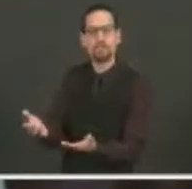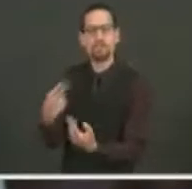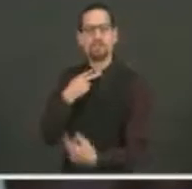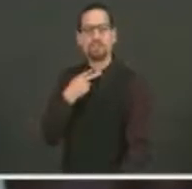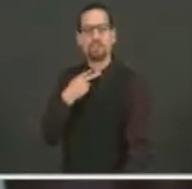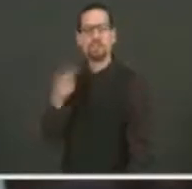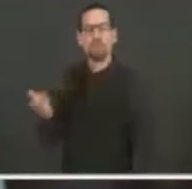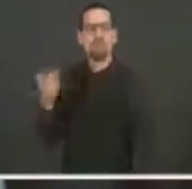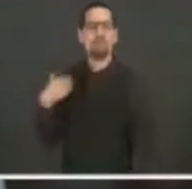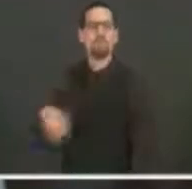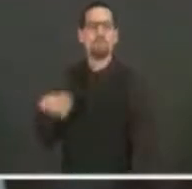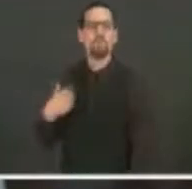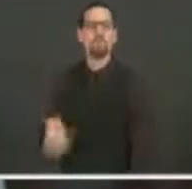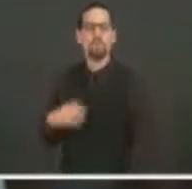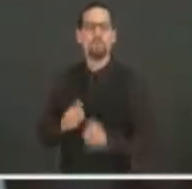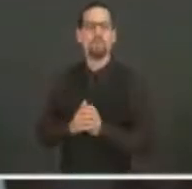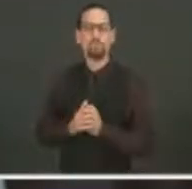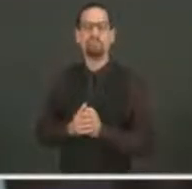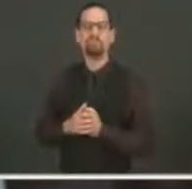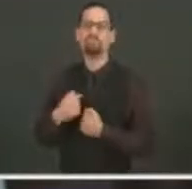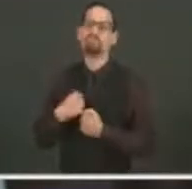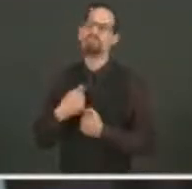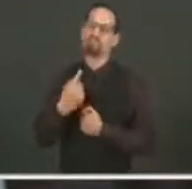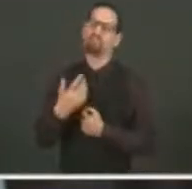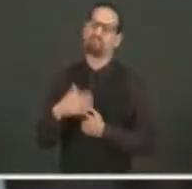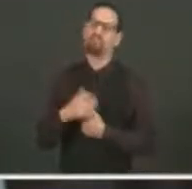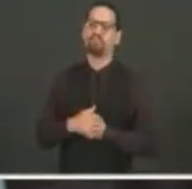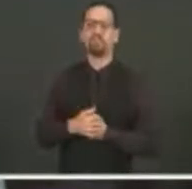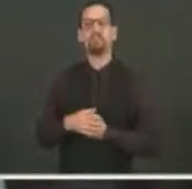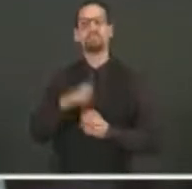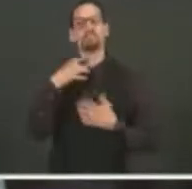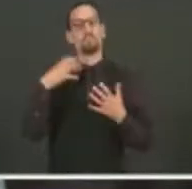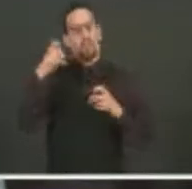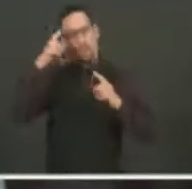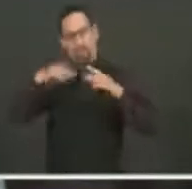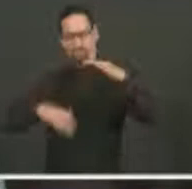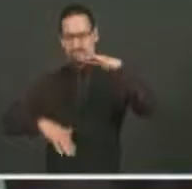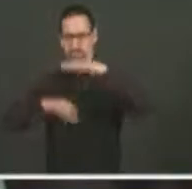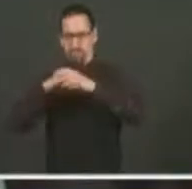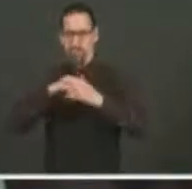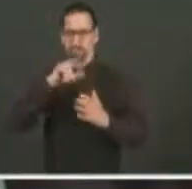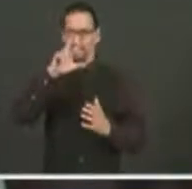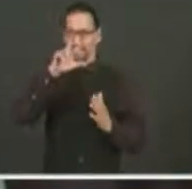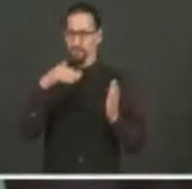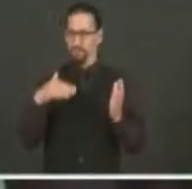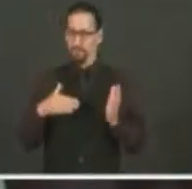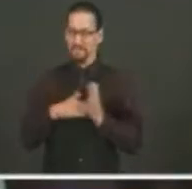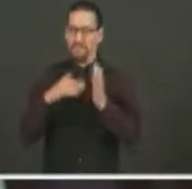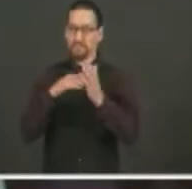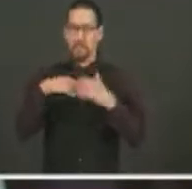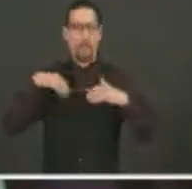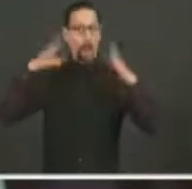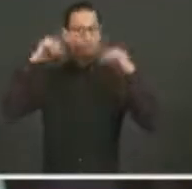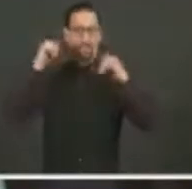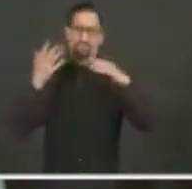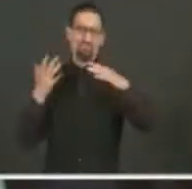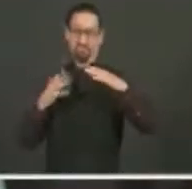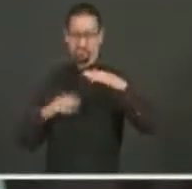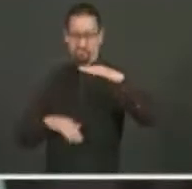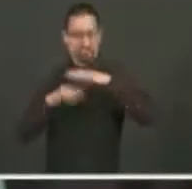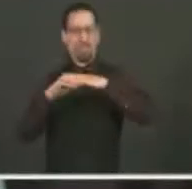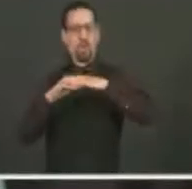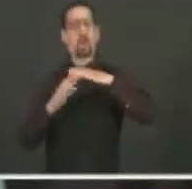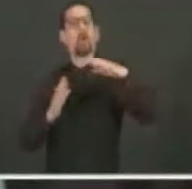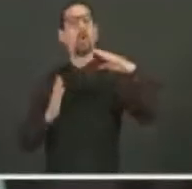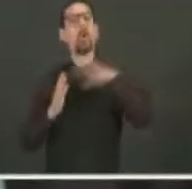So I would just say, we're going to get to that 3 million. I hope we break through that goal. Again, I'd ask you to come together as Rhode